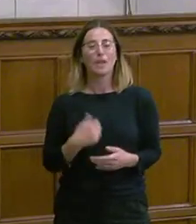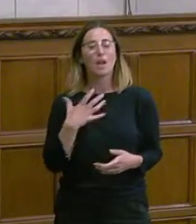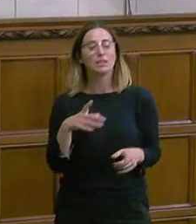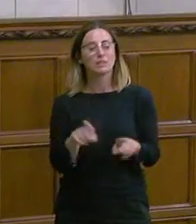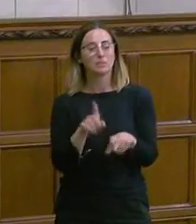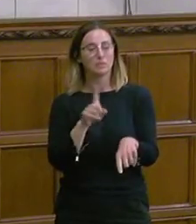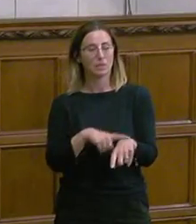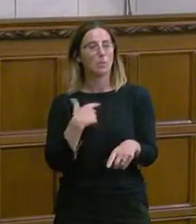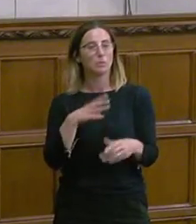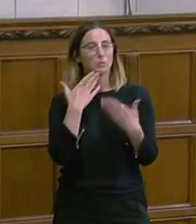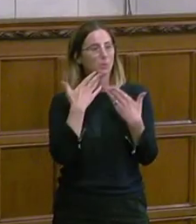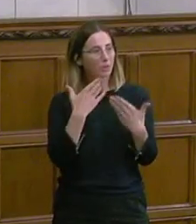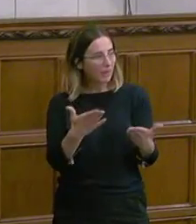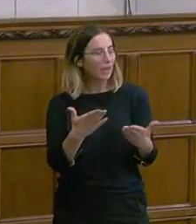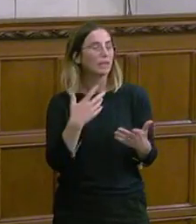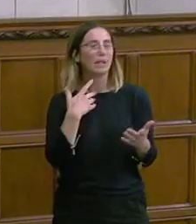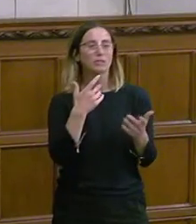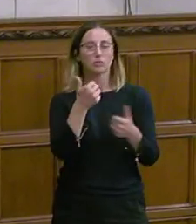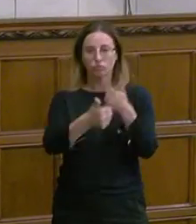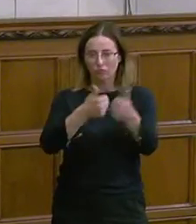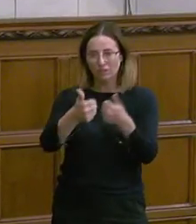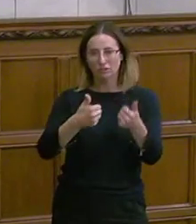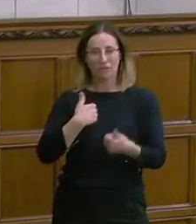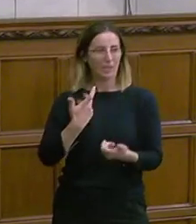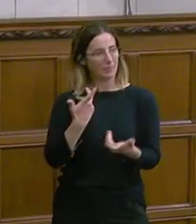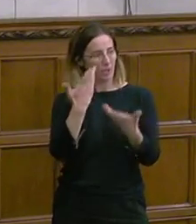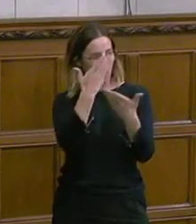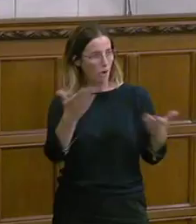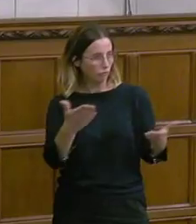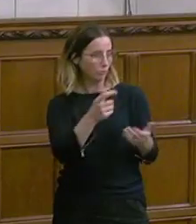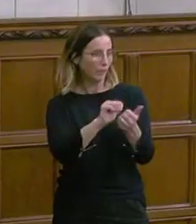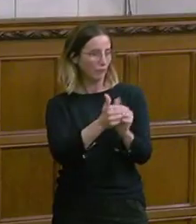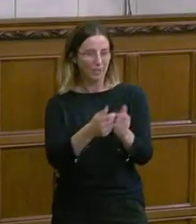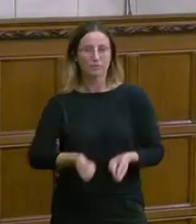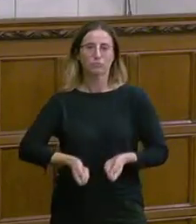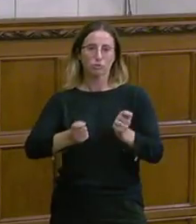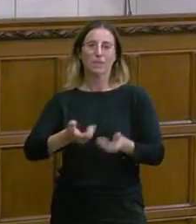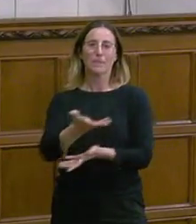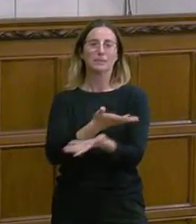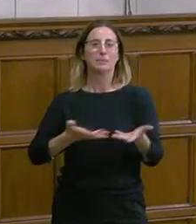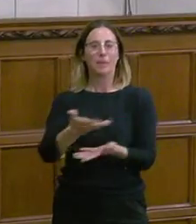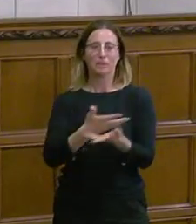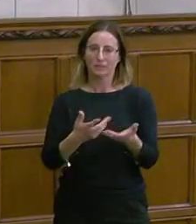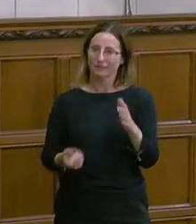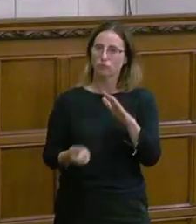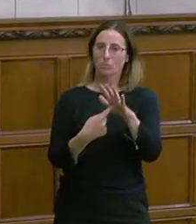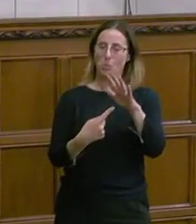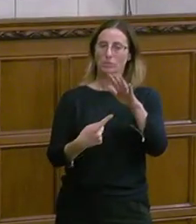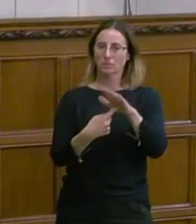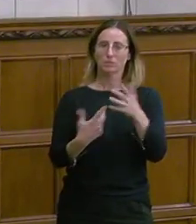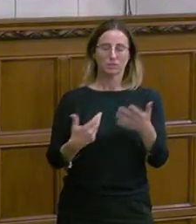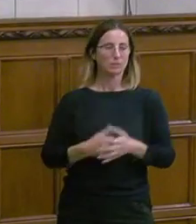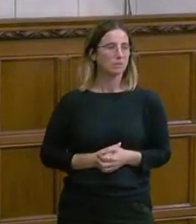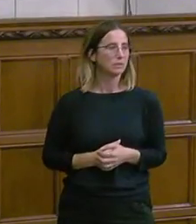to thank and congratulate my honourable friend, the Member for Poplar and Limehouse, on securing this important